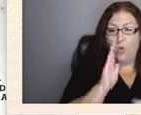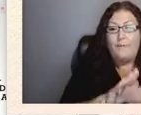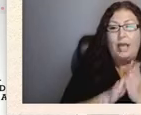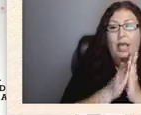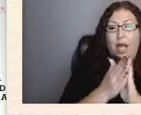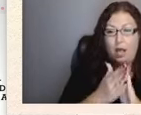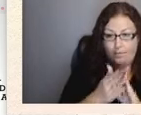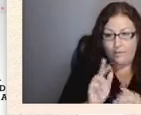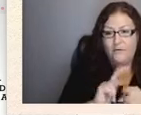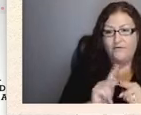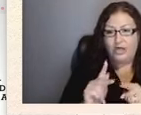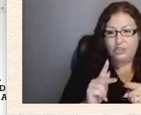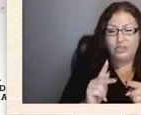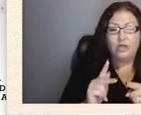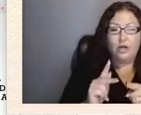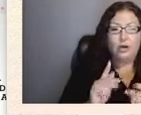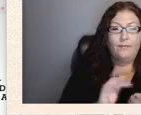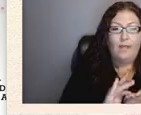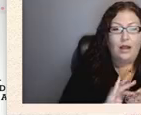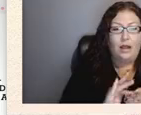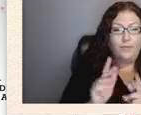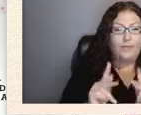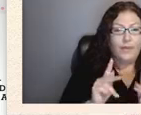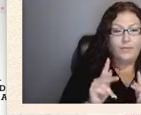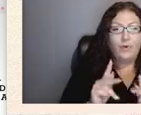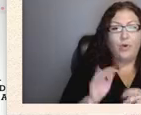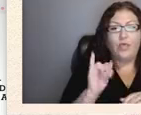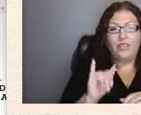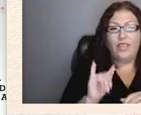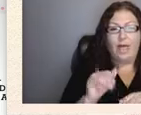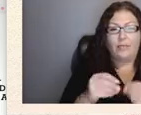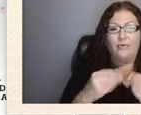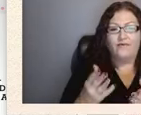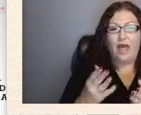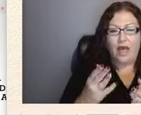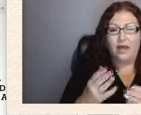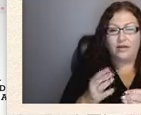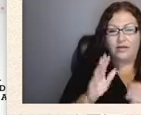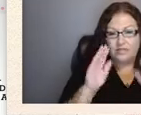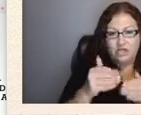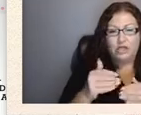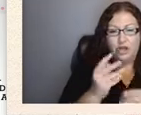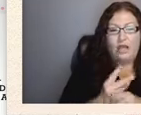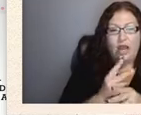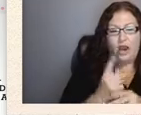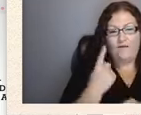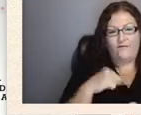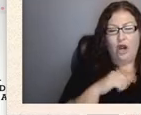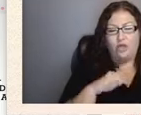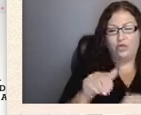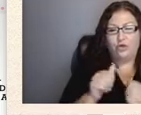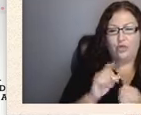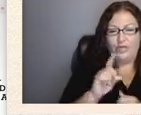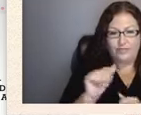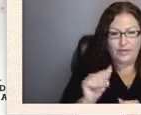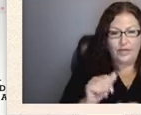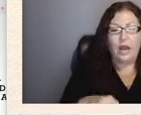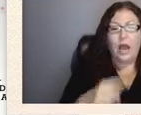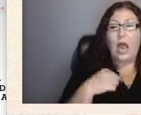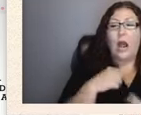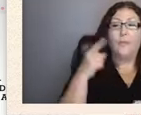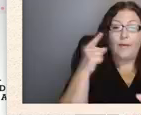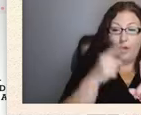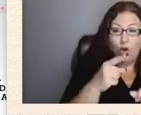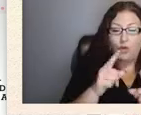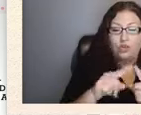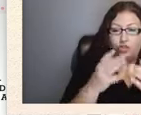bring person-centered care to our children with special healthcare needs. Our primary goal is to break down the